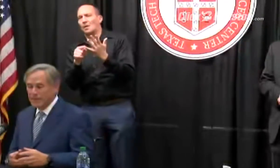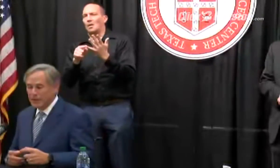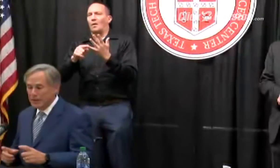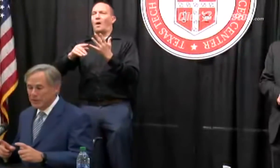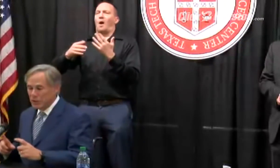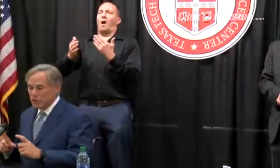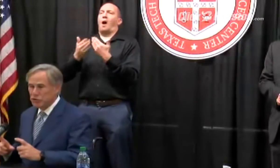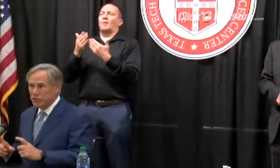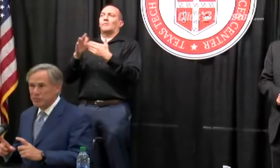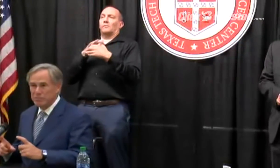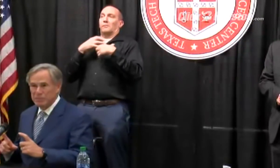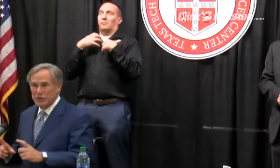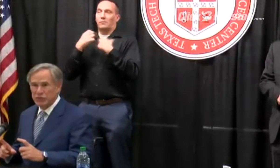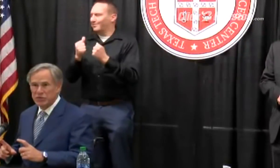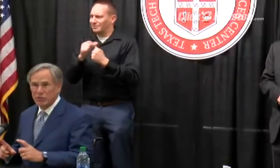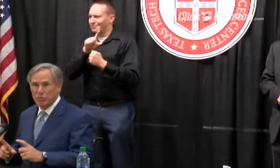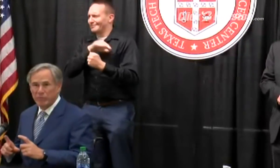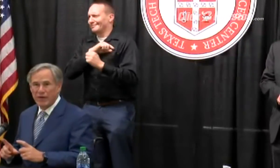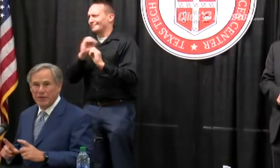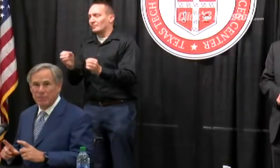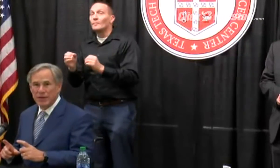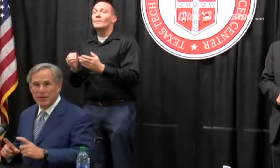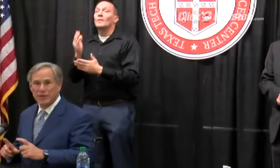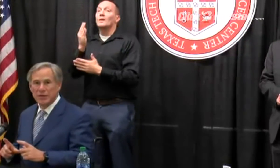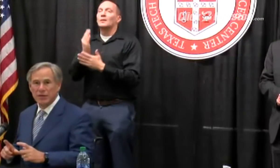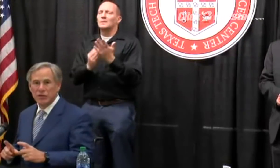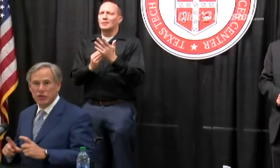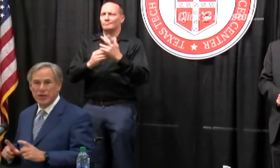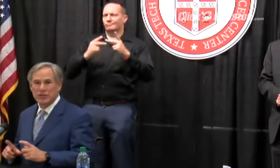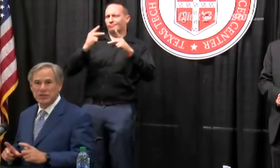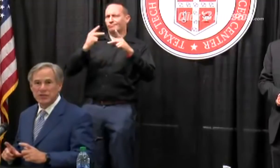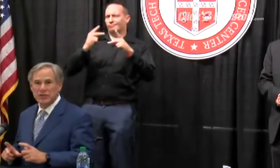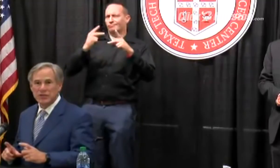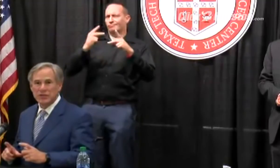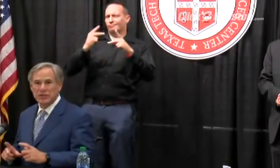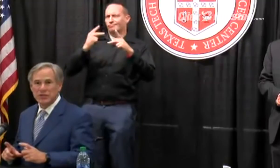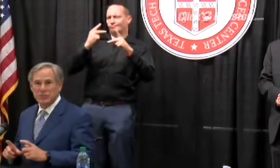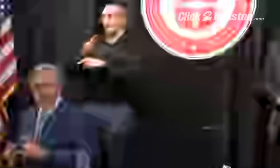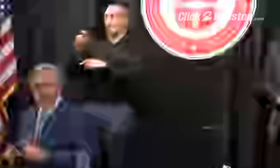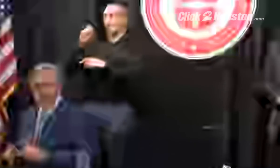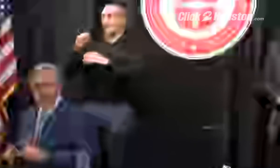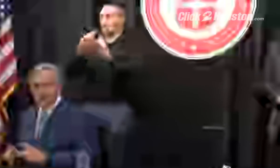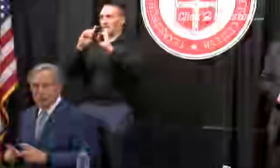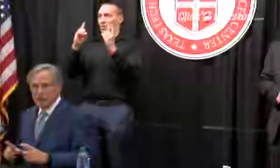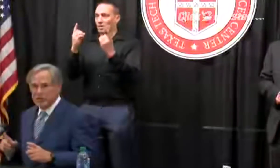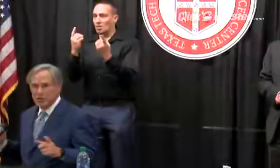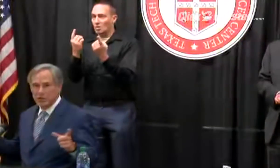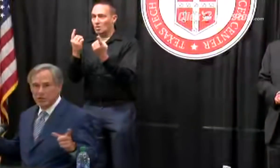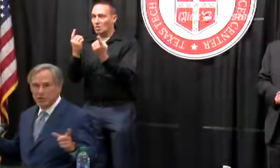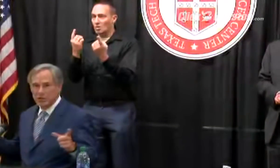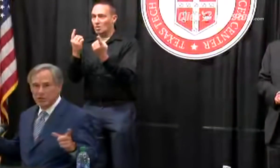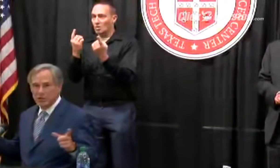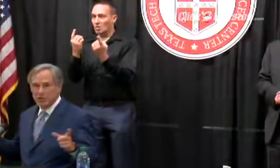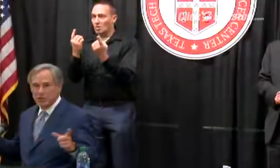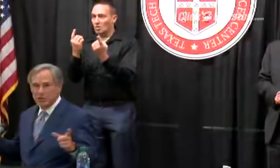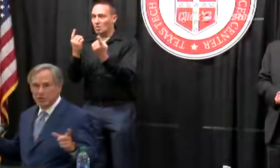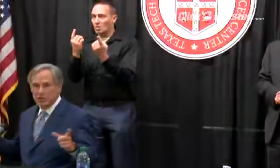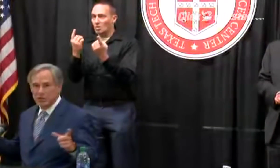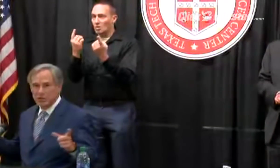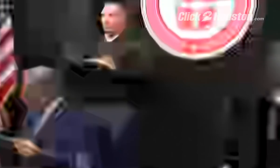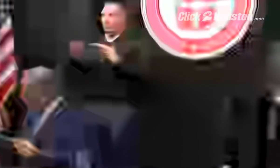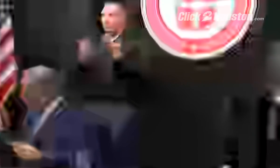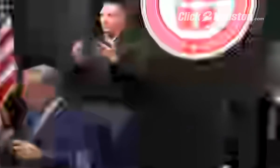qualify. There are certain metrics that were provided by the United States Department of Health and Human Services that these doctors